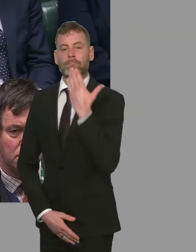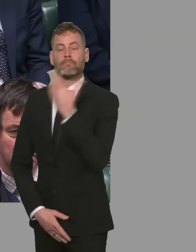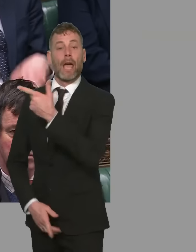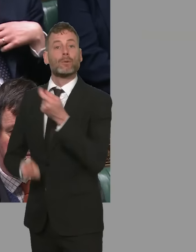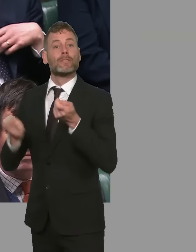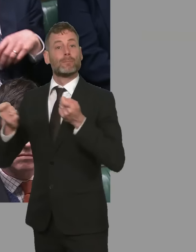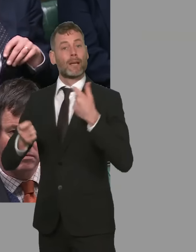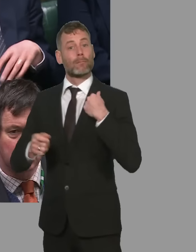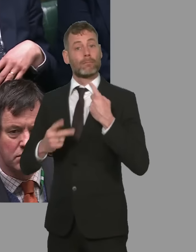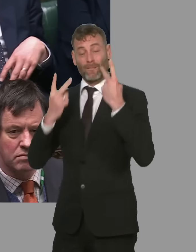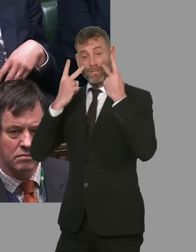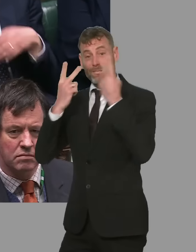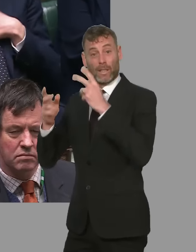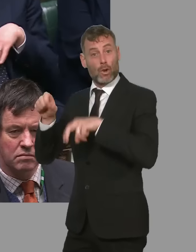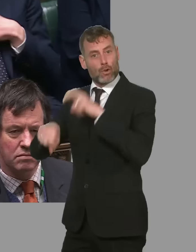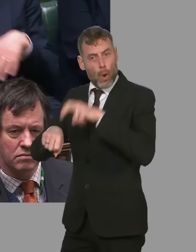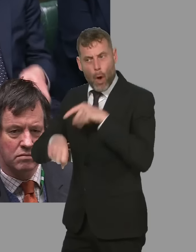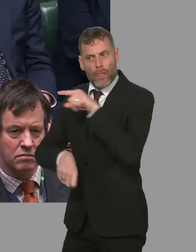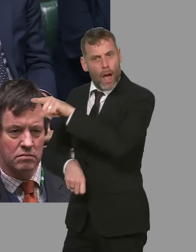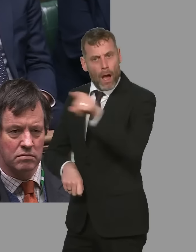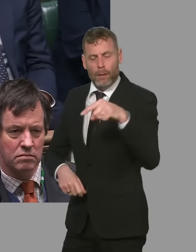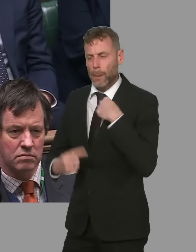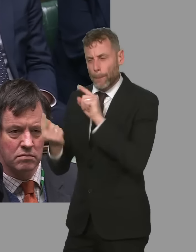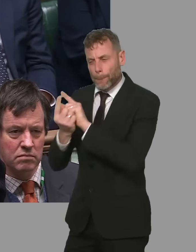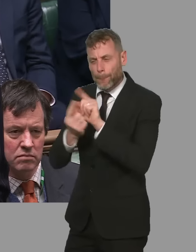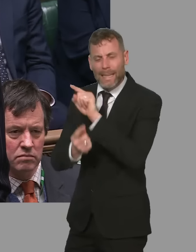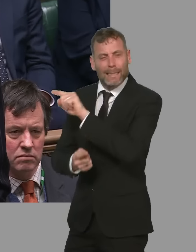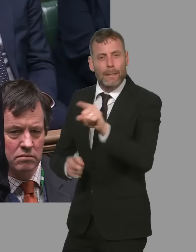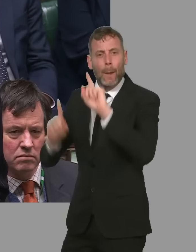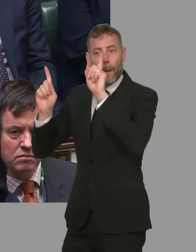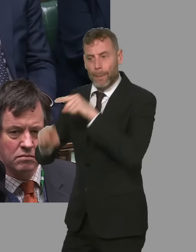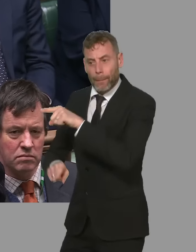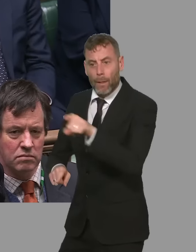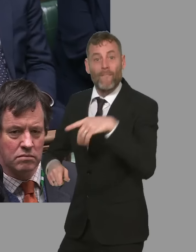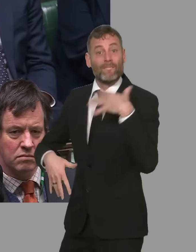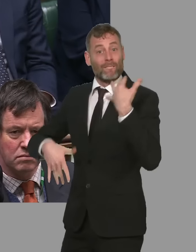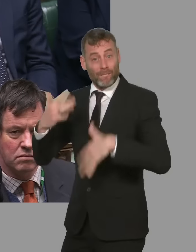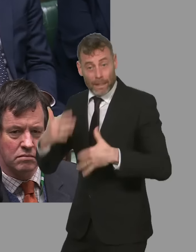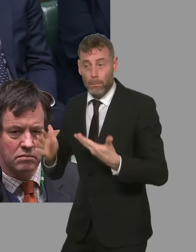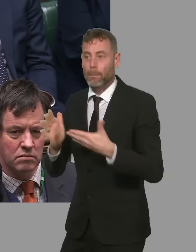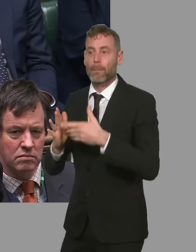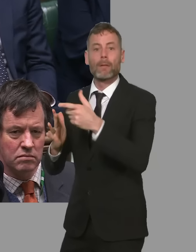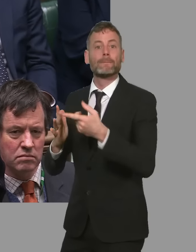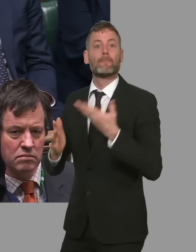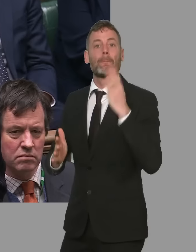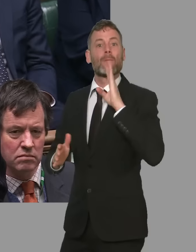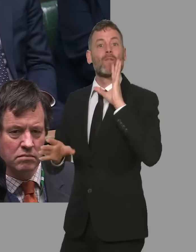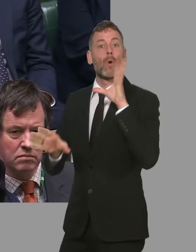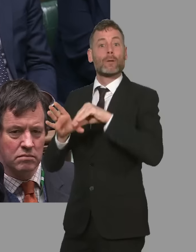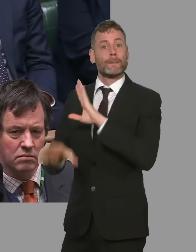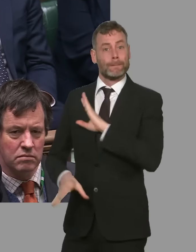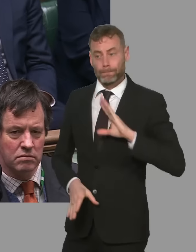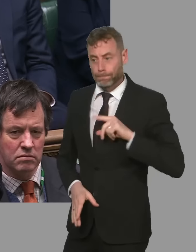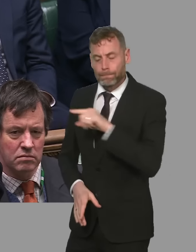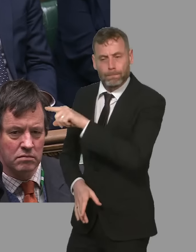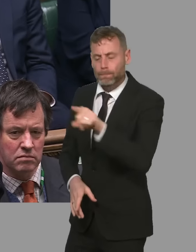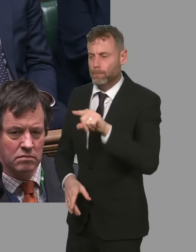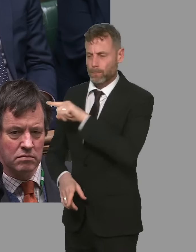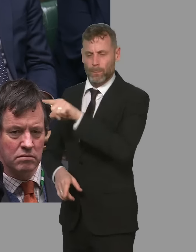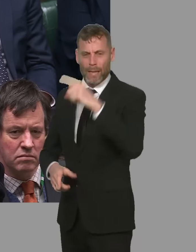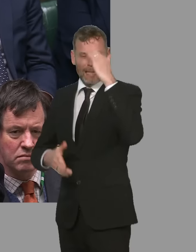Legacy Act and the current Troubles Bill conceive of justice too narrowly, via the constricting lens of lawyers preoccupied with